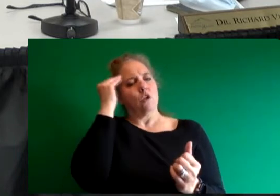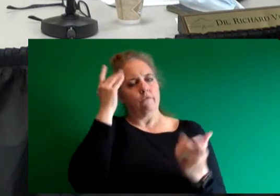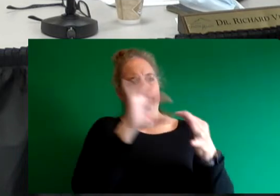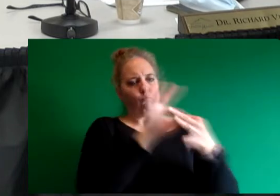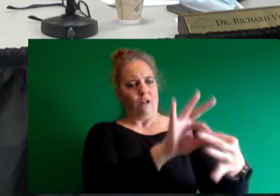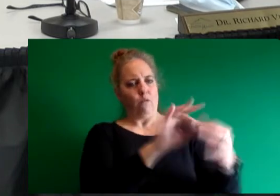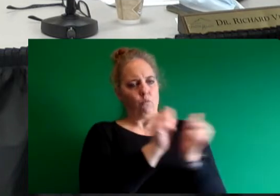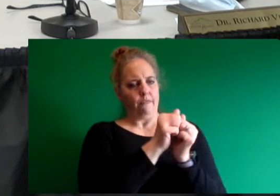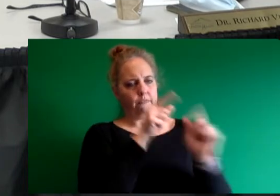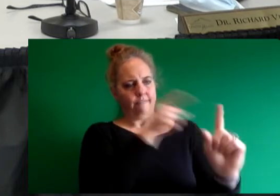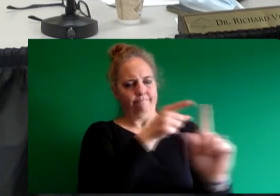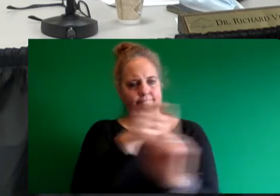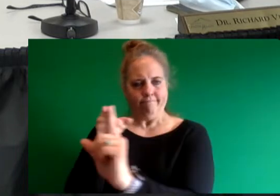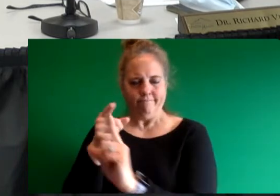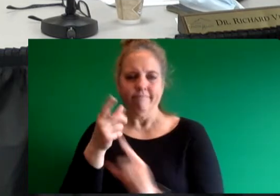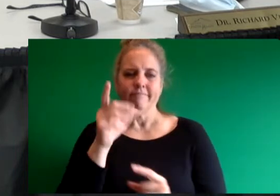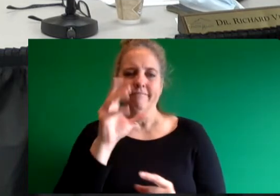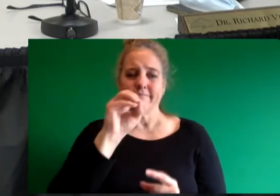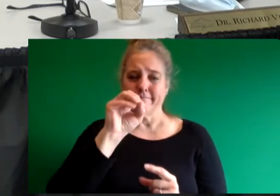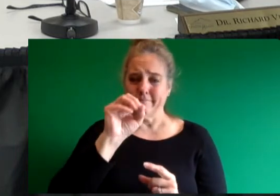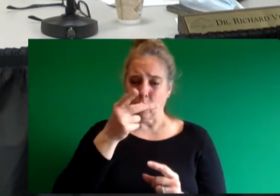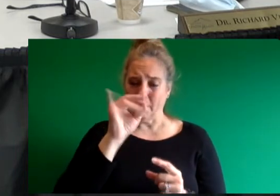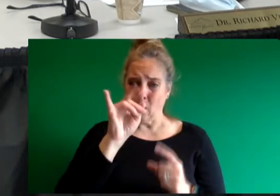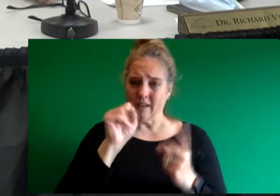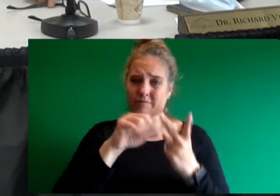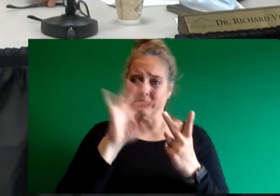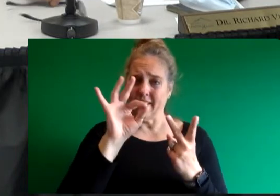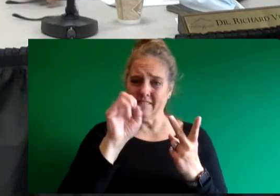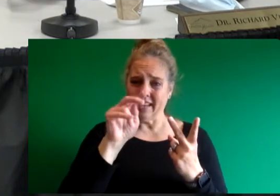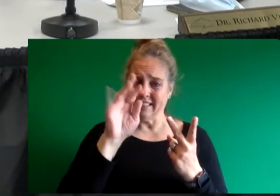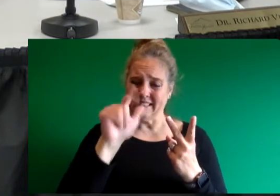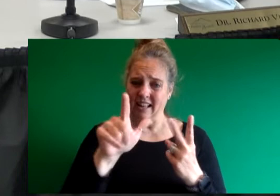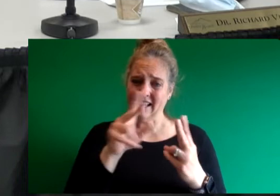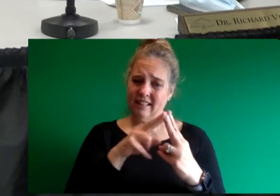So Heather Graves is here too. So Dr. Urbina, do you want to start us off?